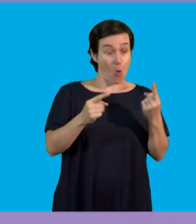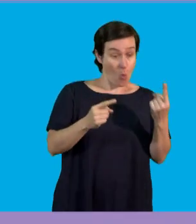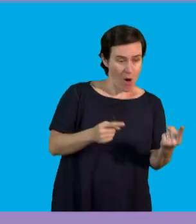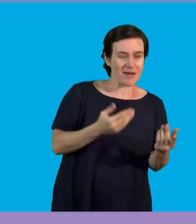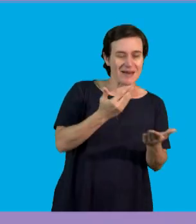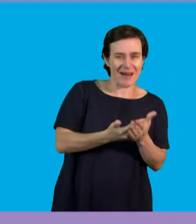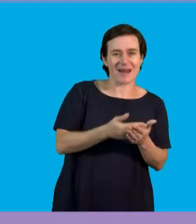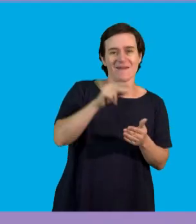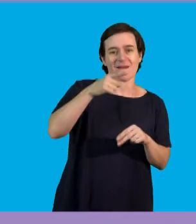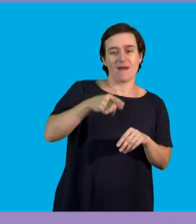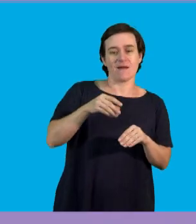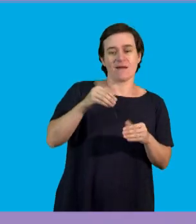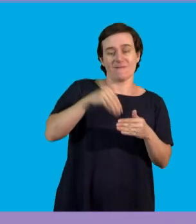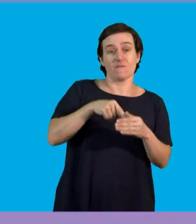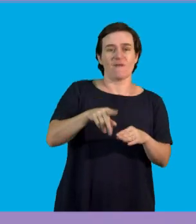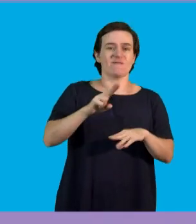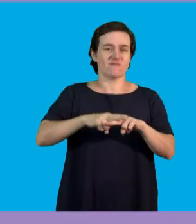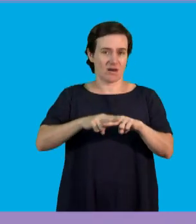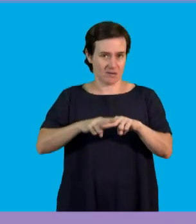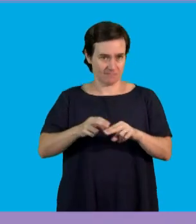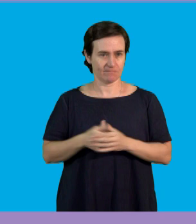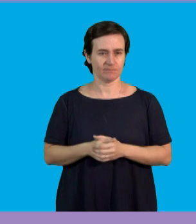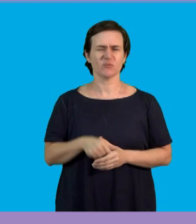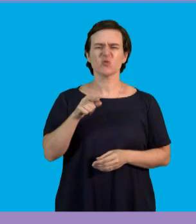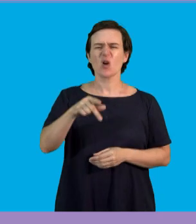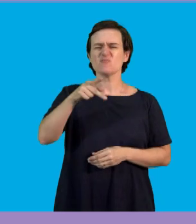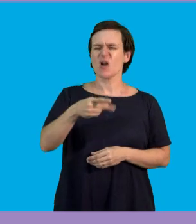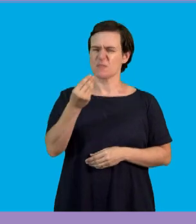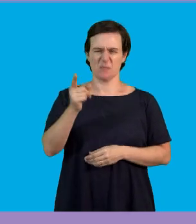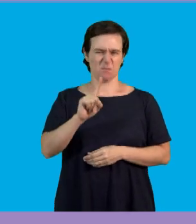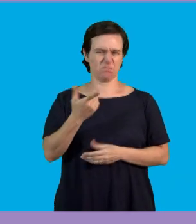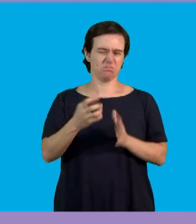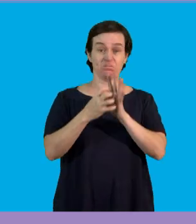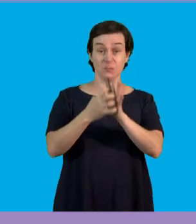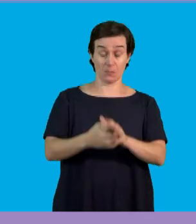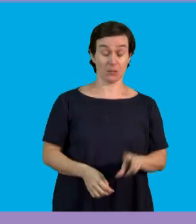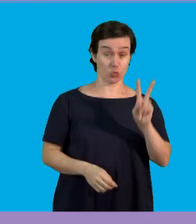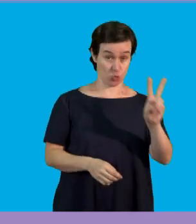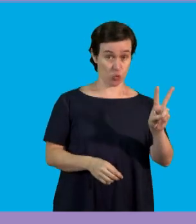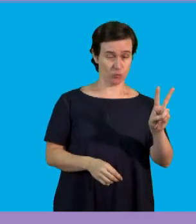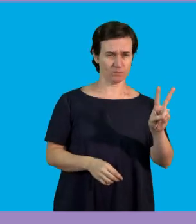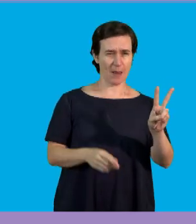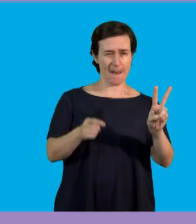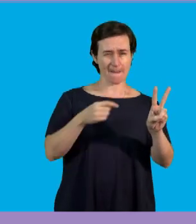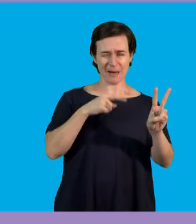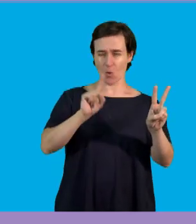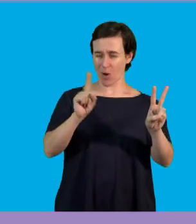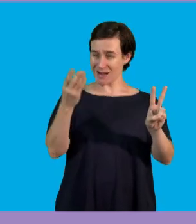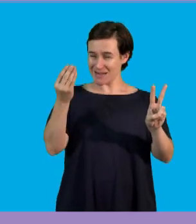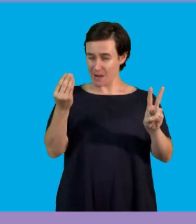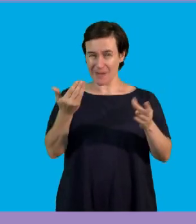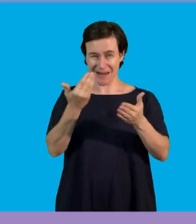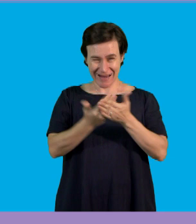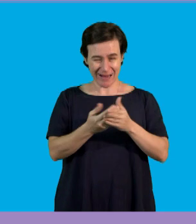as factors. So when we are talking about prime numbers, for example, 2, if I am going to list the factors of